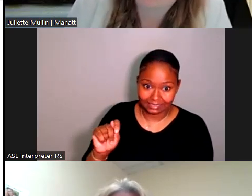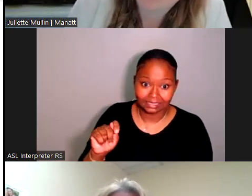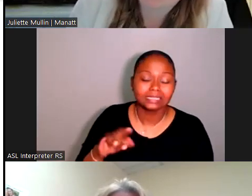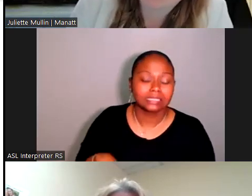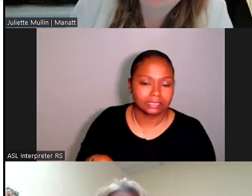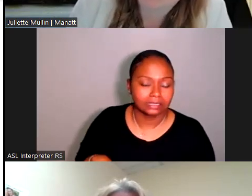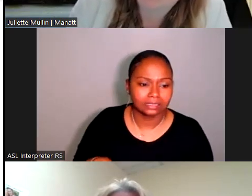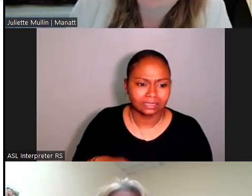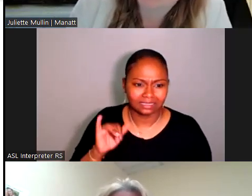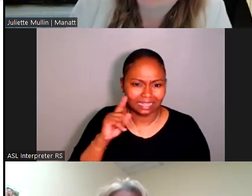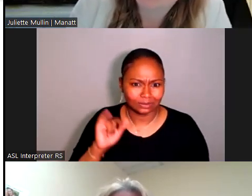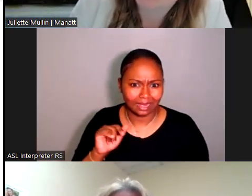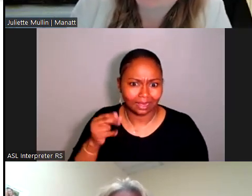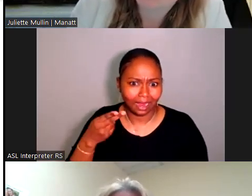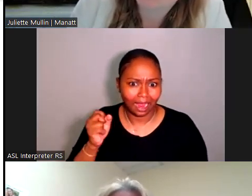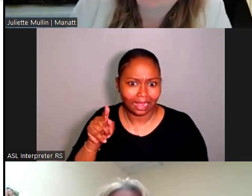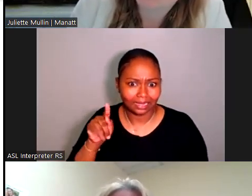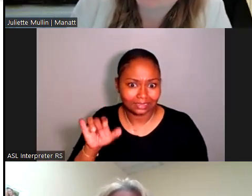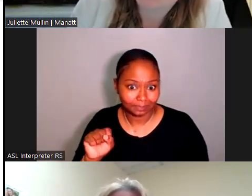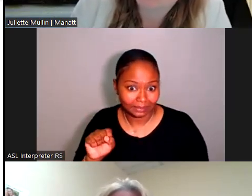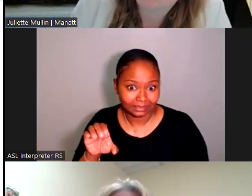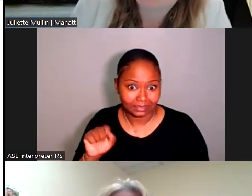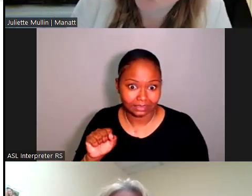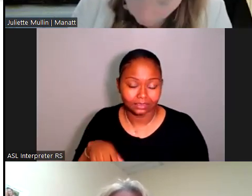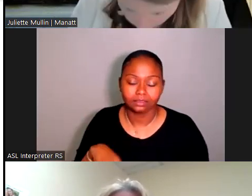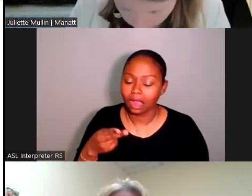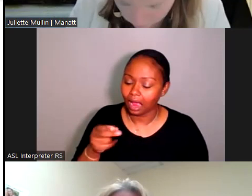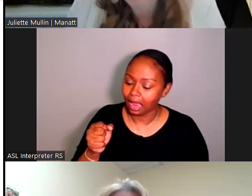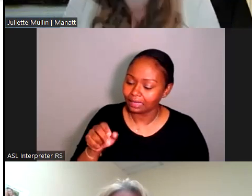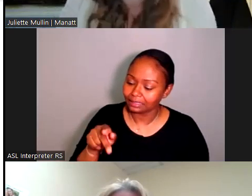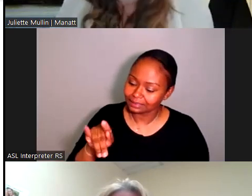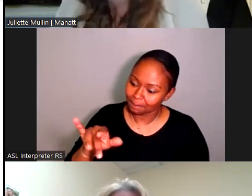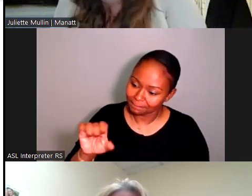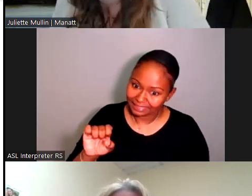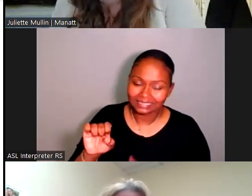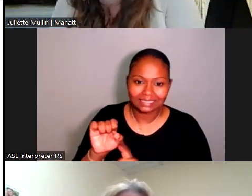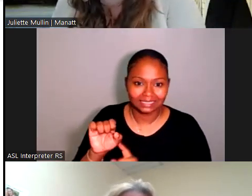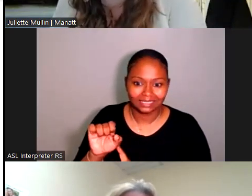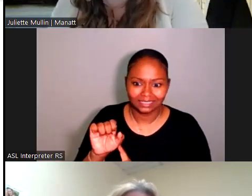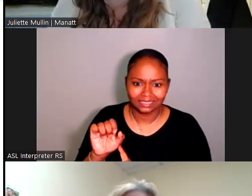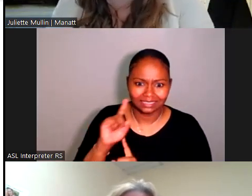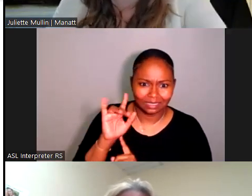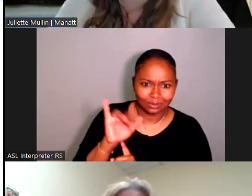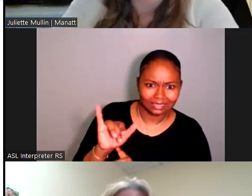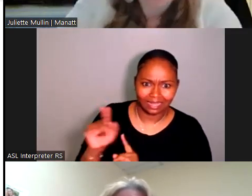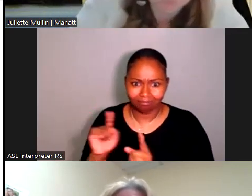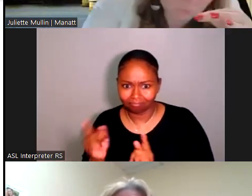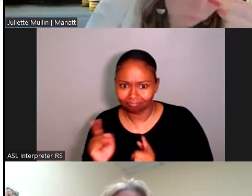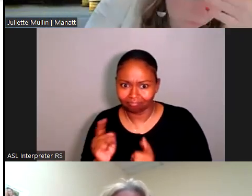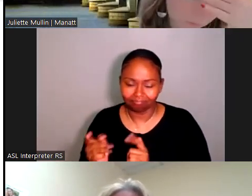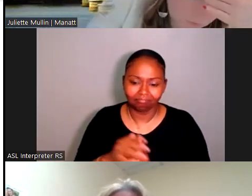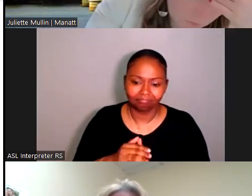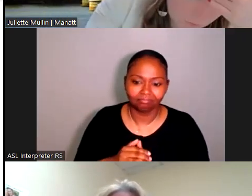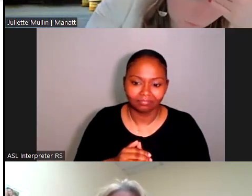it offensive to say they're giving compassionate care to a loved one, with the connotation that maybe they're, towards the end of